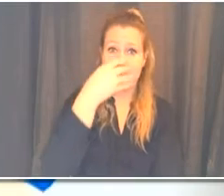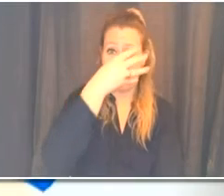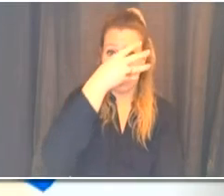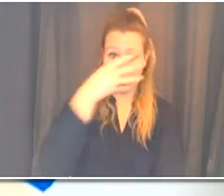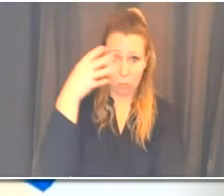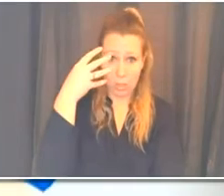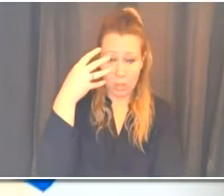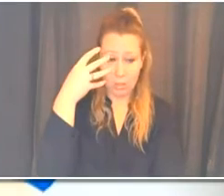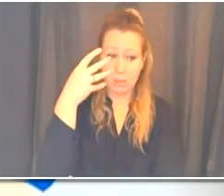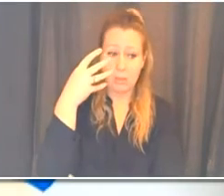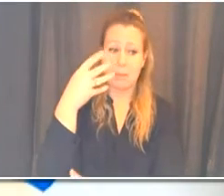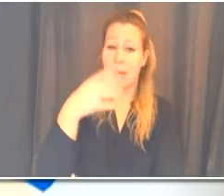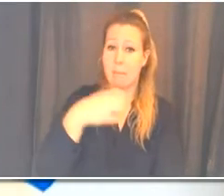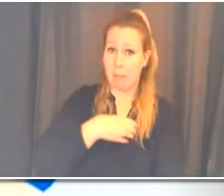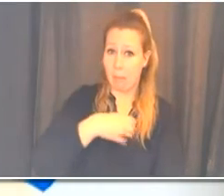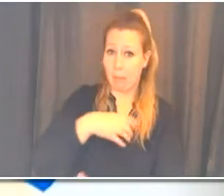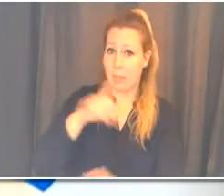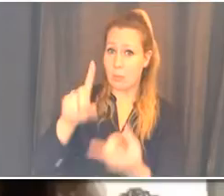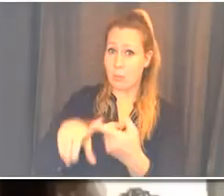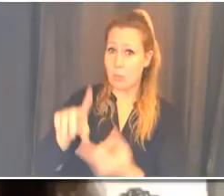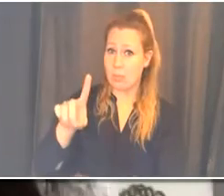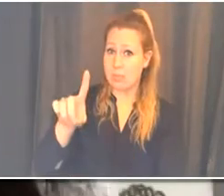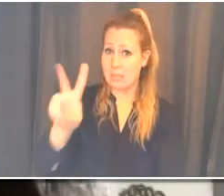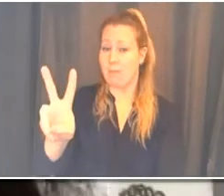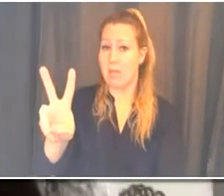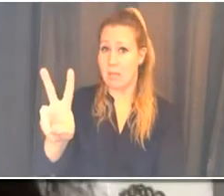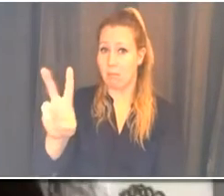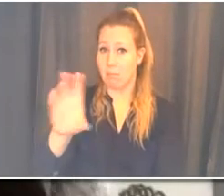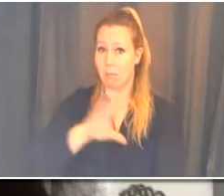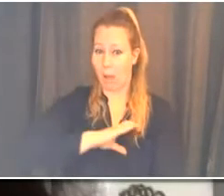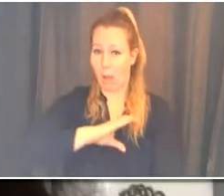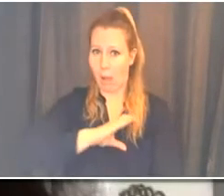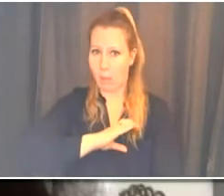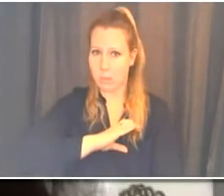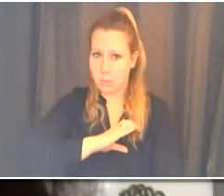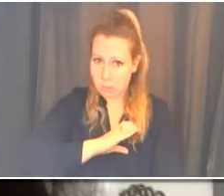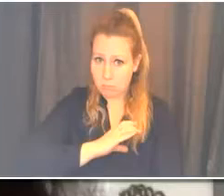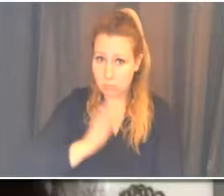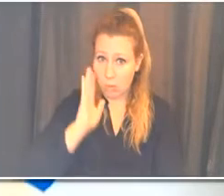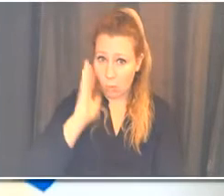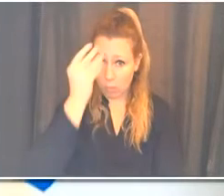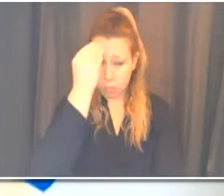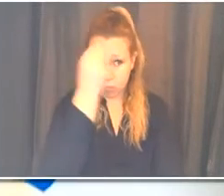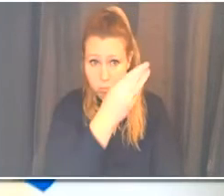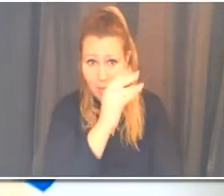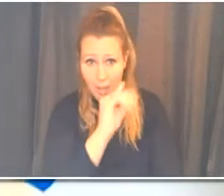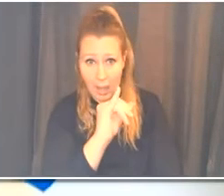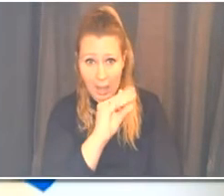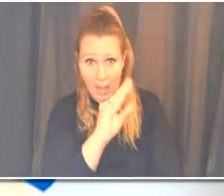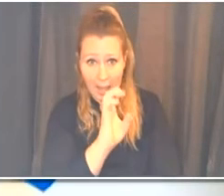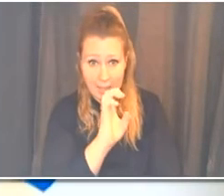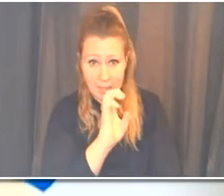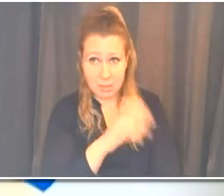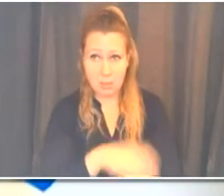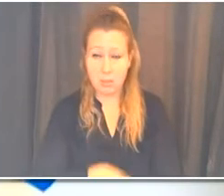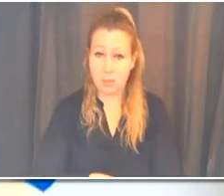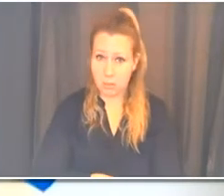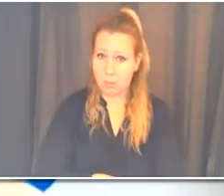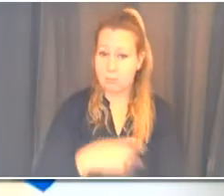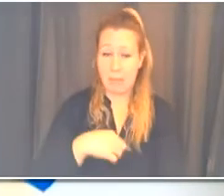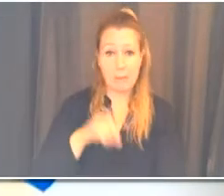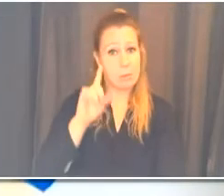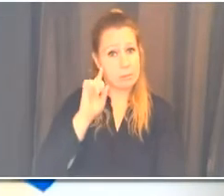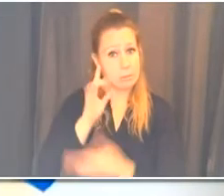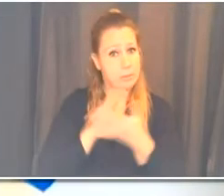they're having chilling effect that is preventing them from calling 911 or activating any of the DB Services The Immigrant